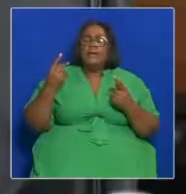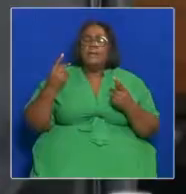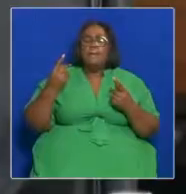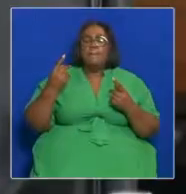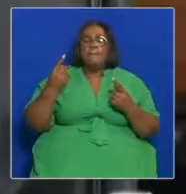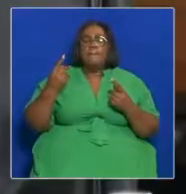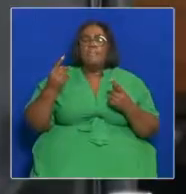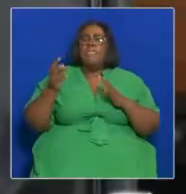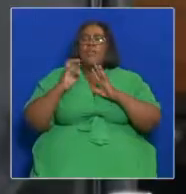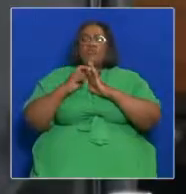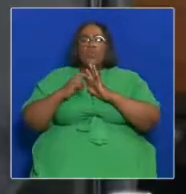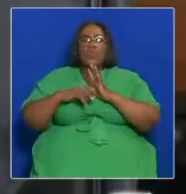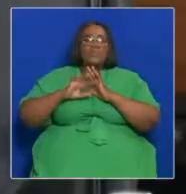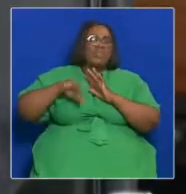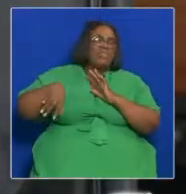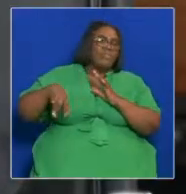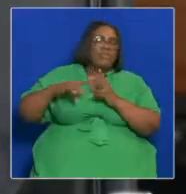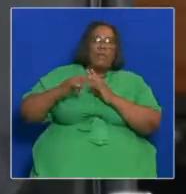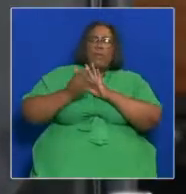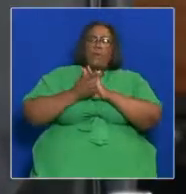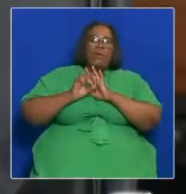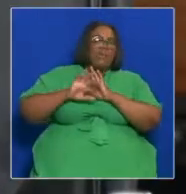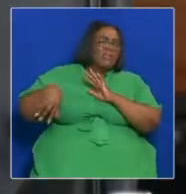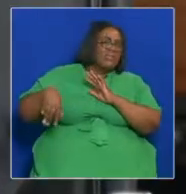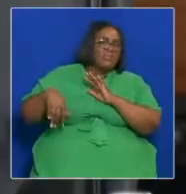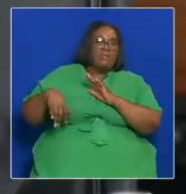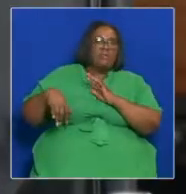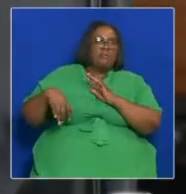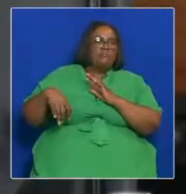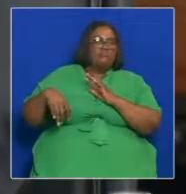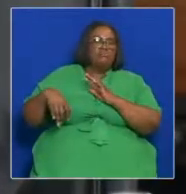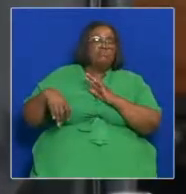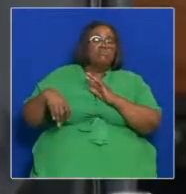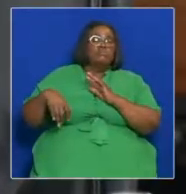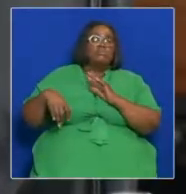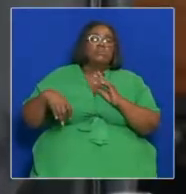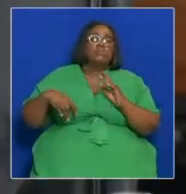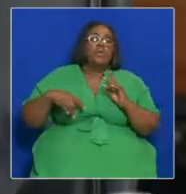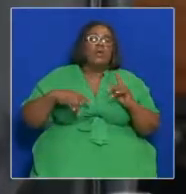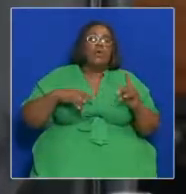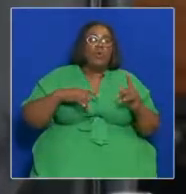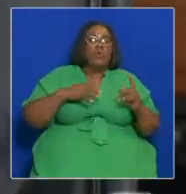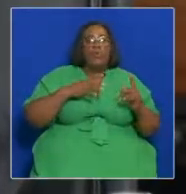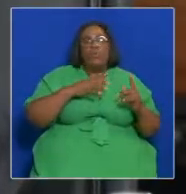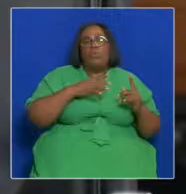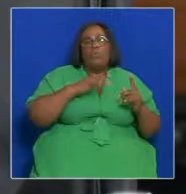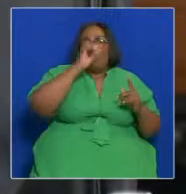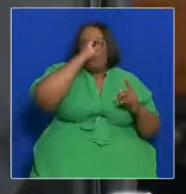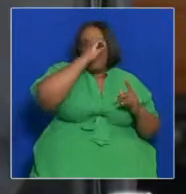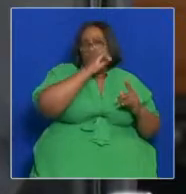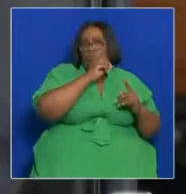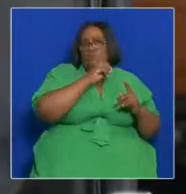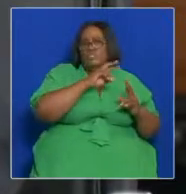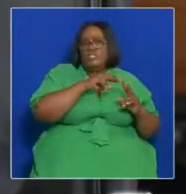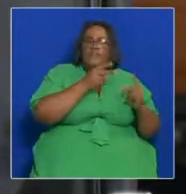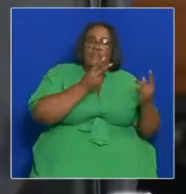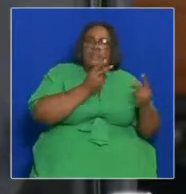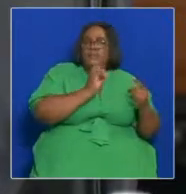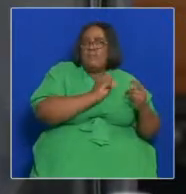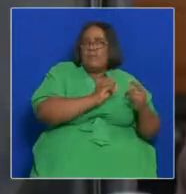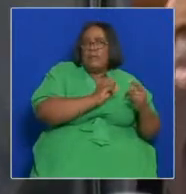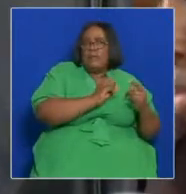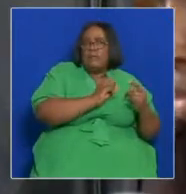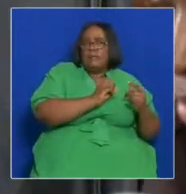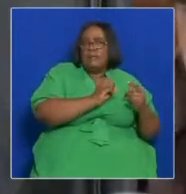the law. When you are then dealing with those issues and that occurs to you that that's happening, Yeah.